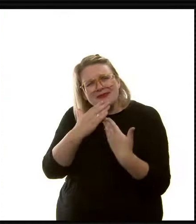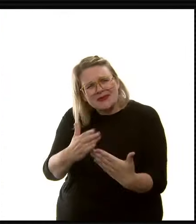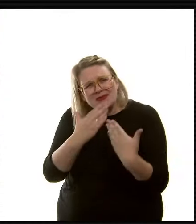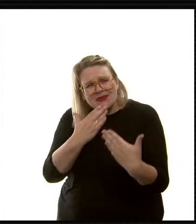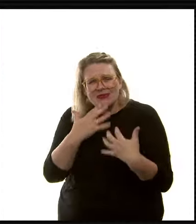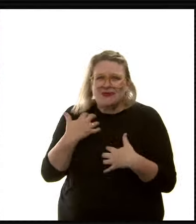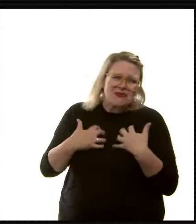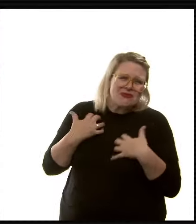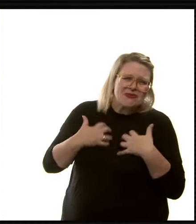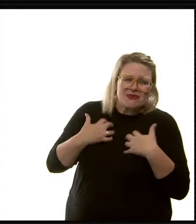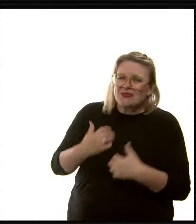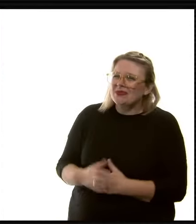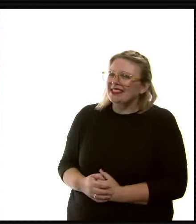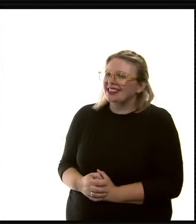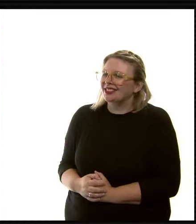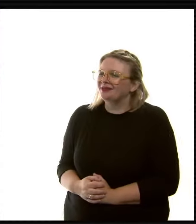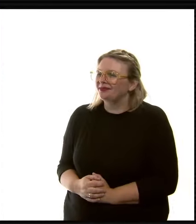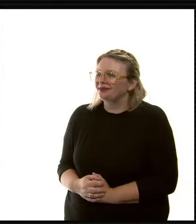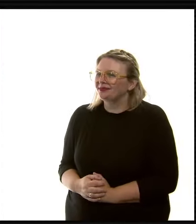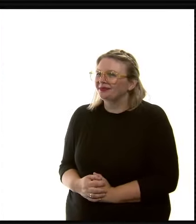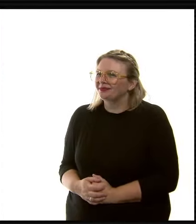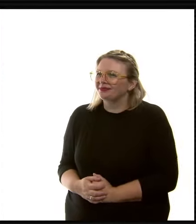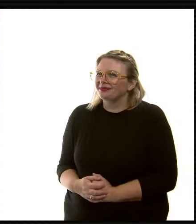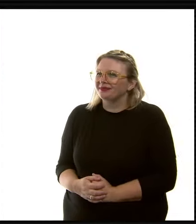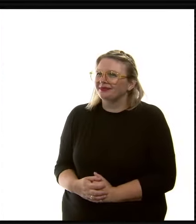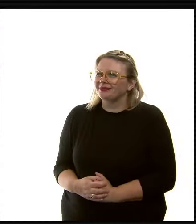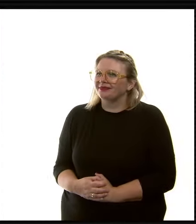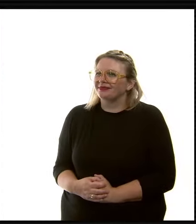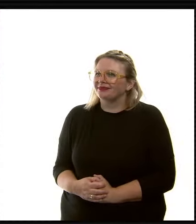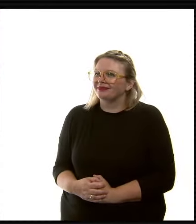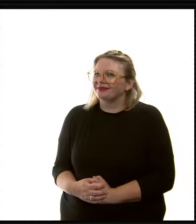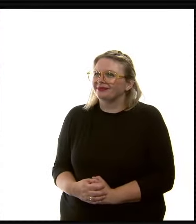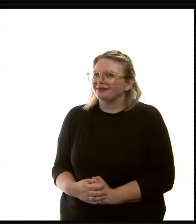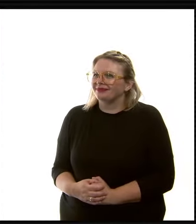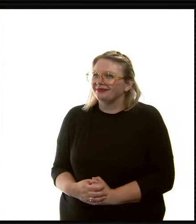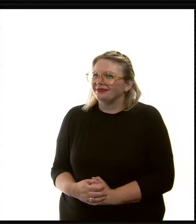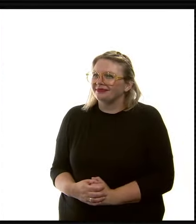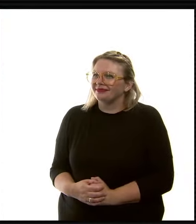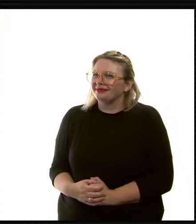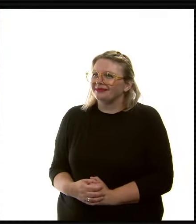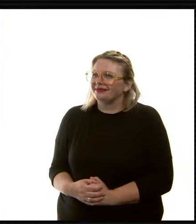Thanks, you guys. Brilliant. Thanks, Michael and Ashwin.